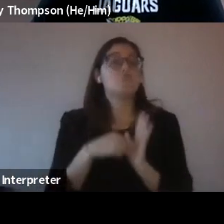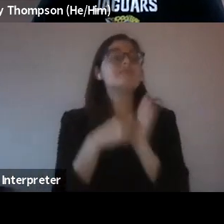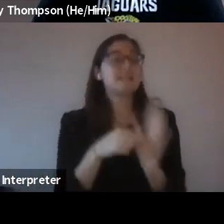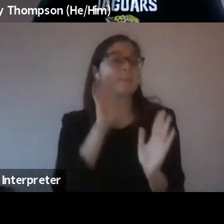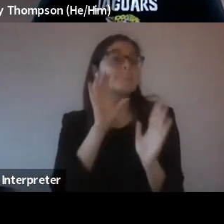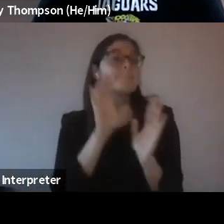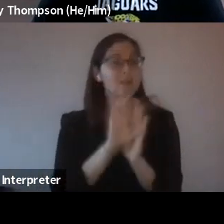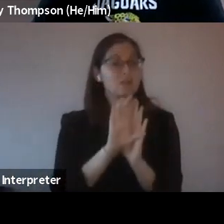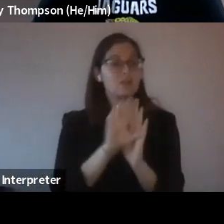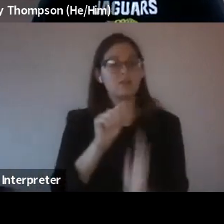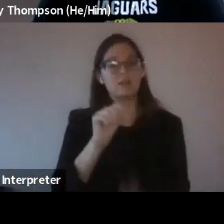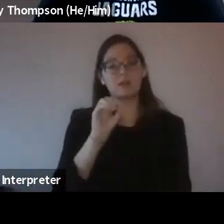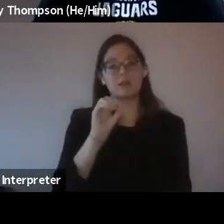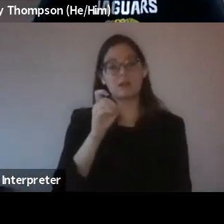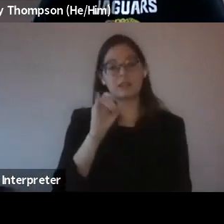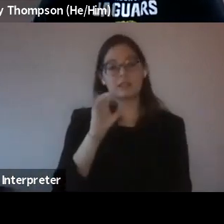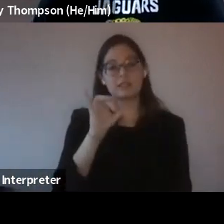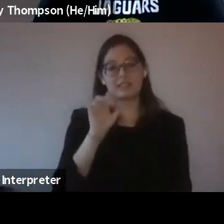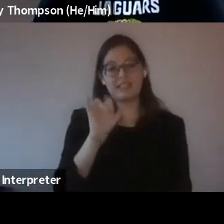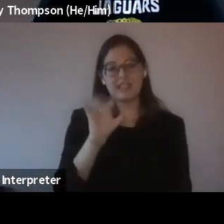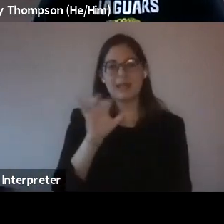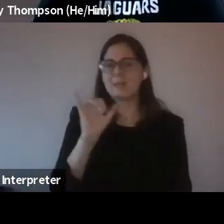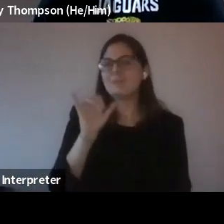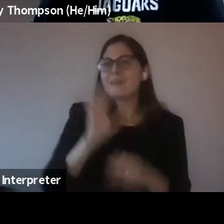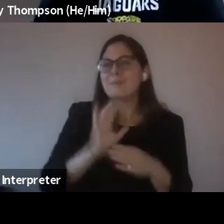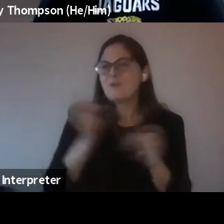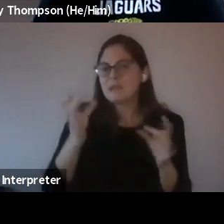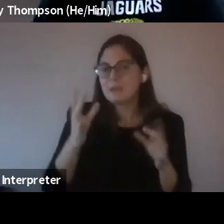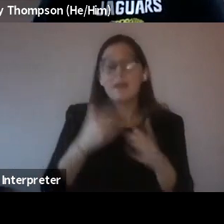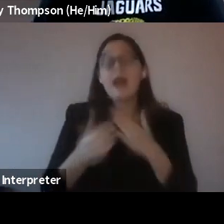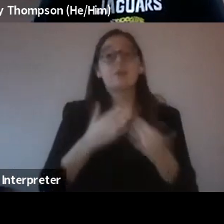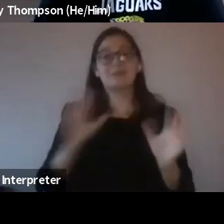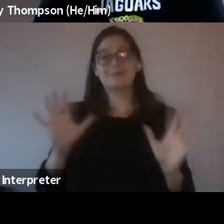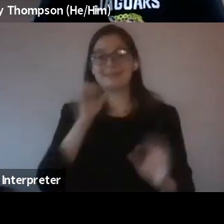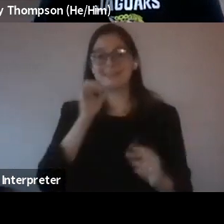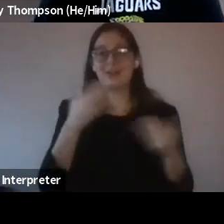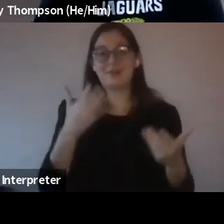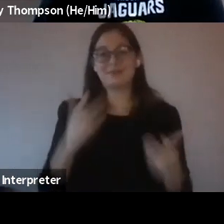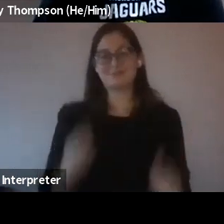of toxicity. Right? That movie was terrible. But anyway, not here to be a film critic.